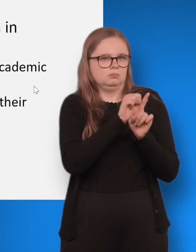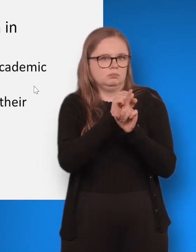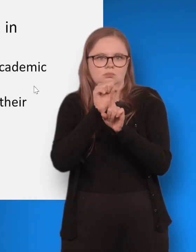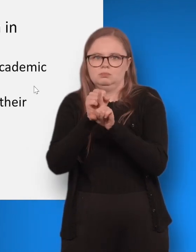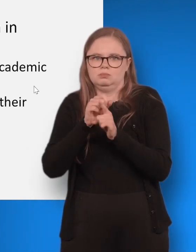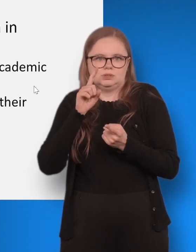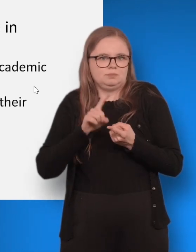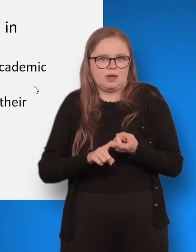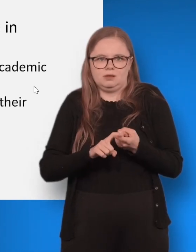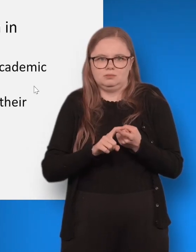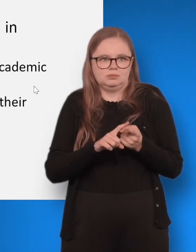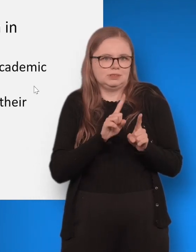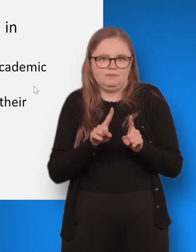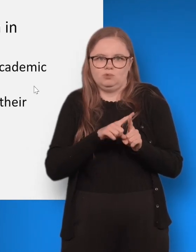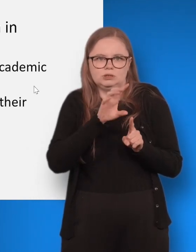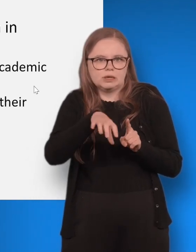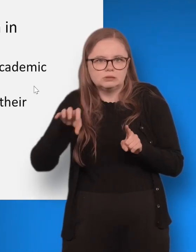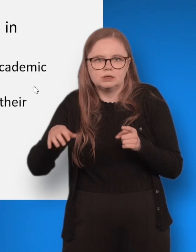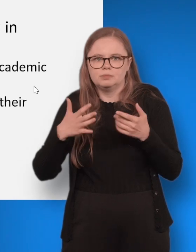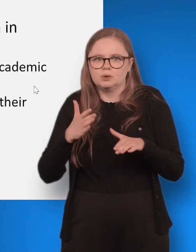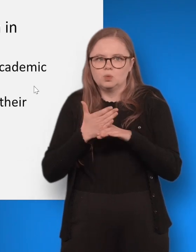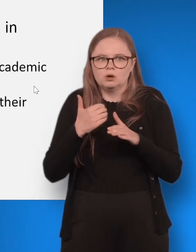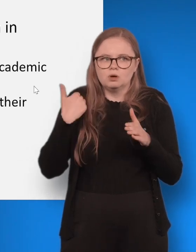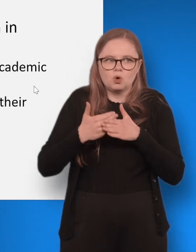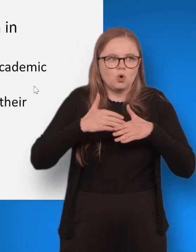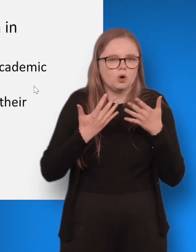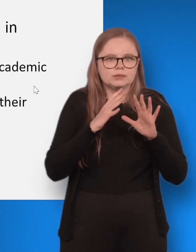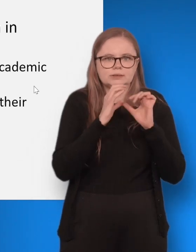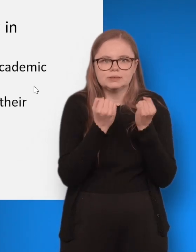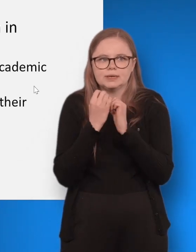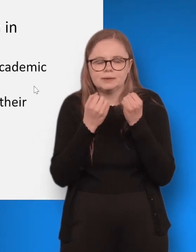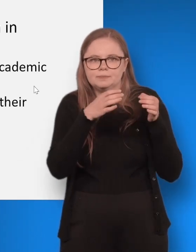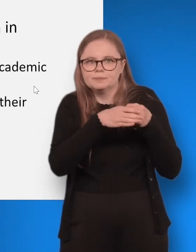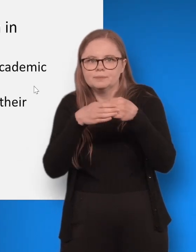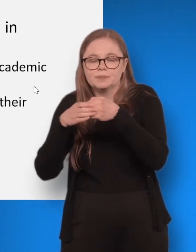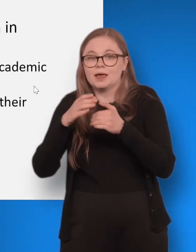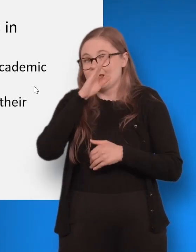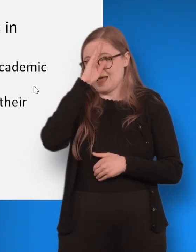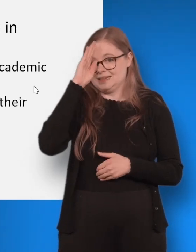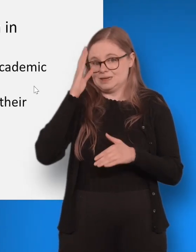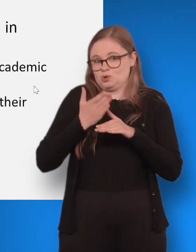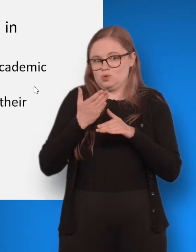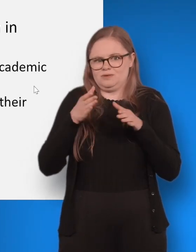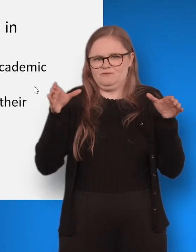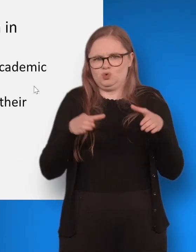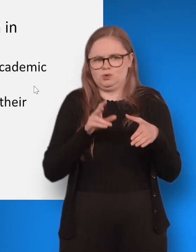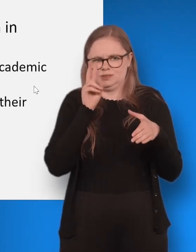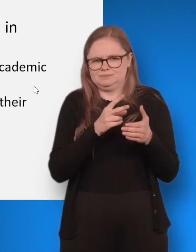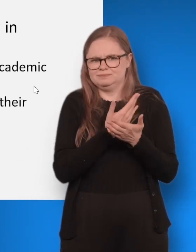the setting that you have worked and in certain teams, within the academic labor force, the underrepresentation